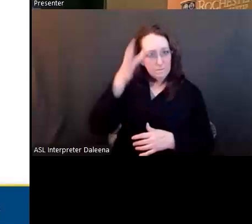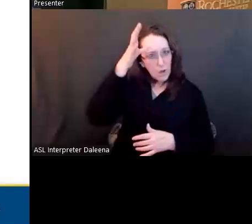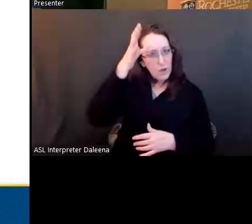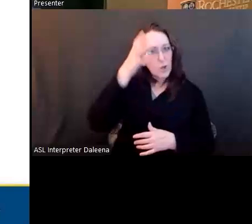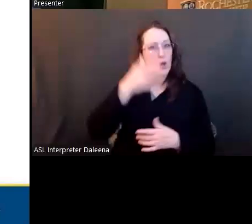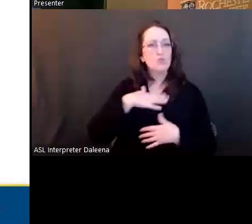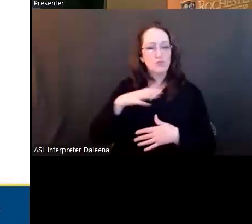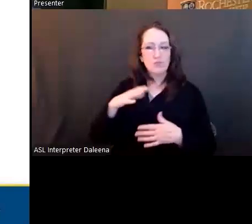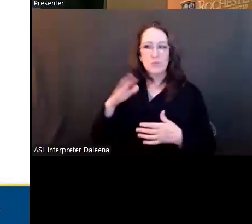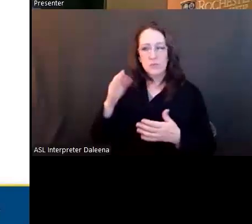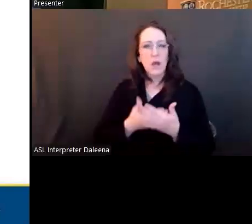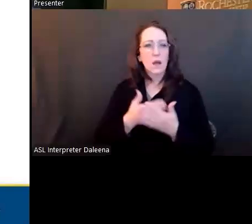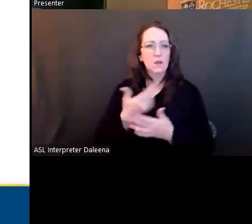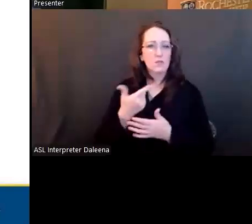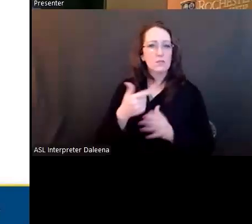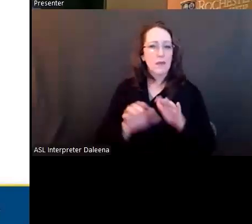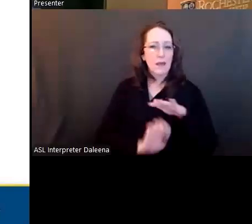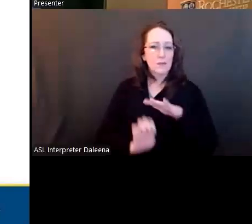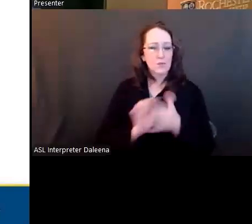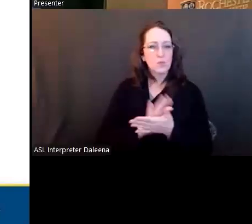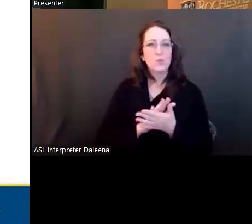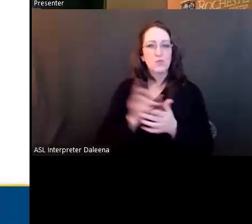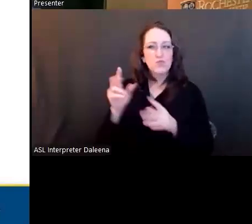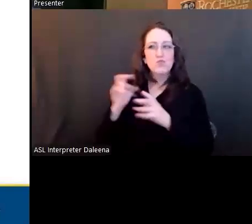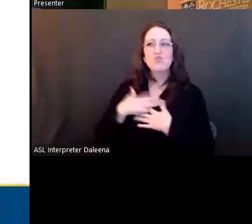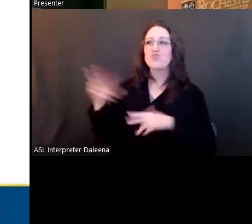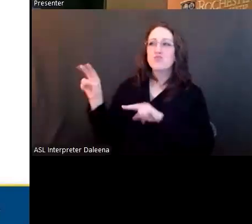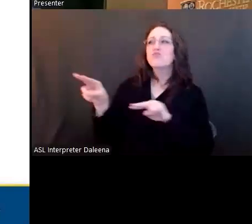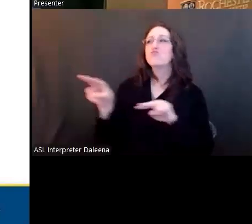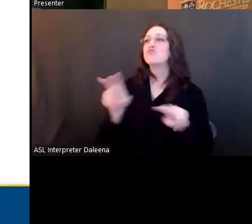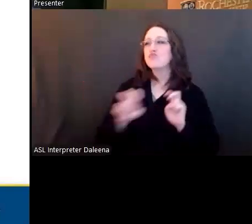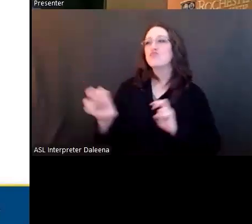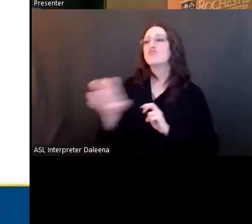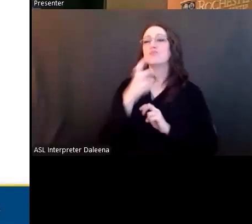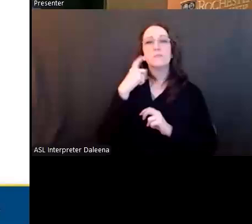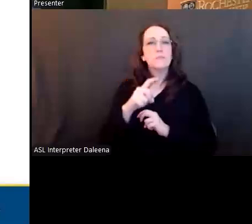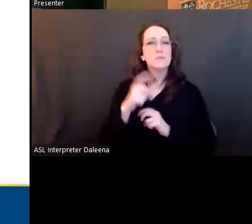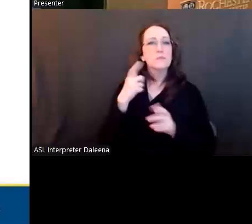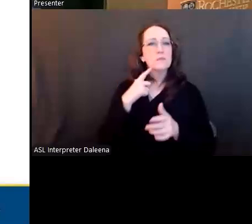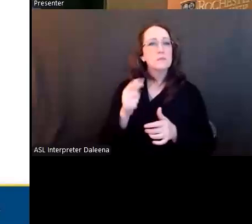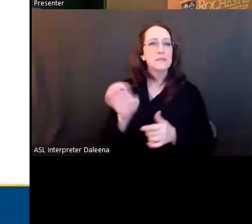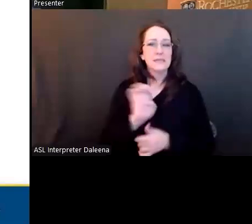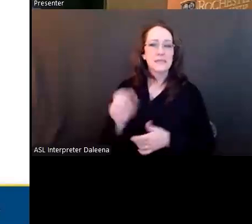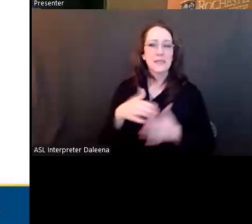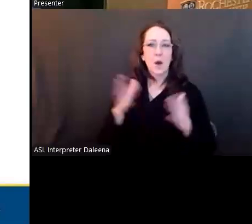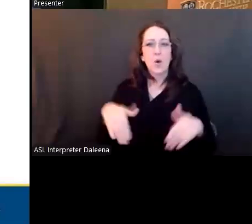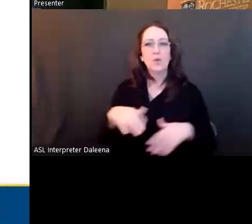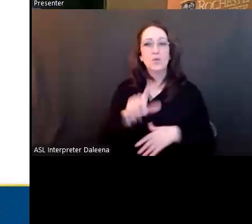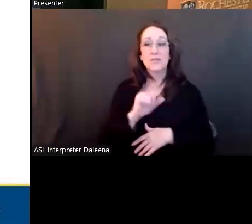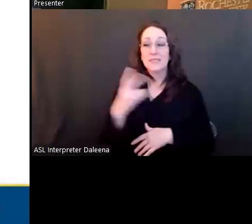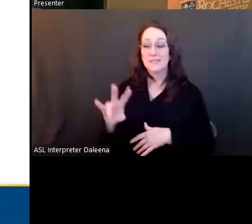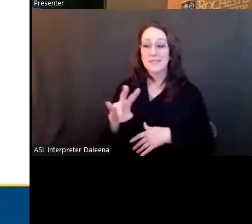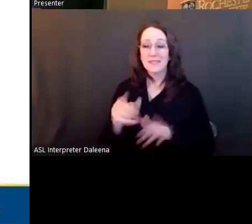He lives independently through an East House supported apartment and has been followed by Strong Ties since 2017 for a diagnosis